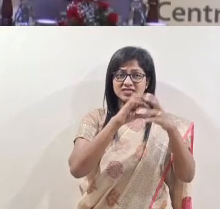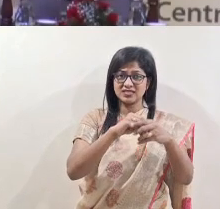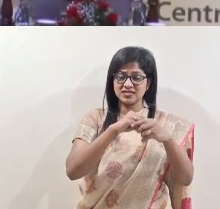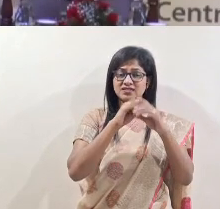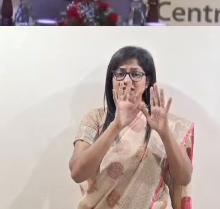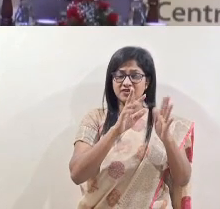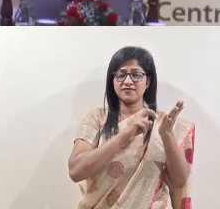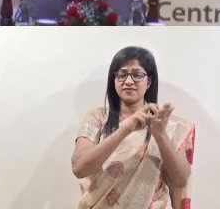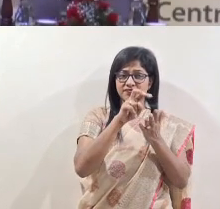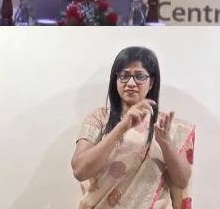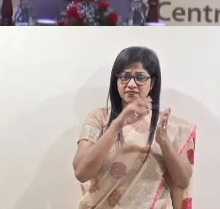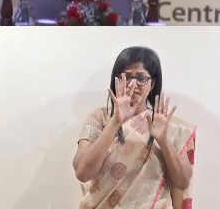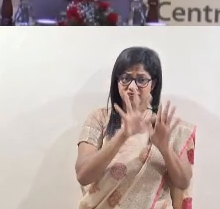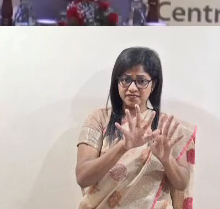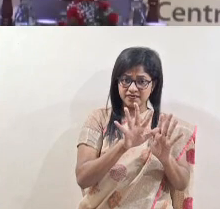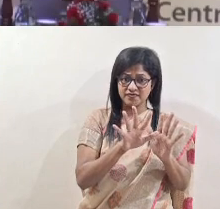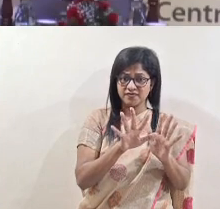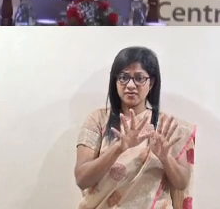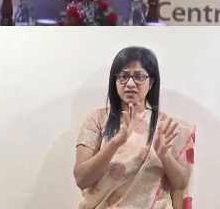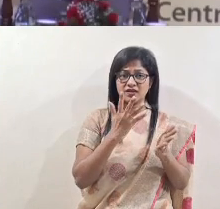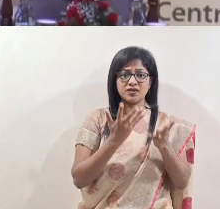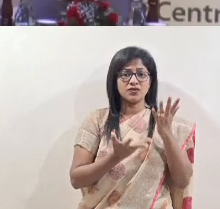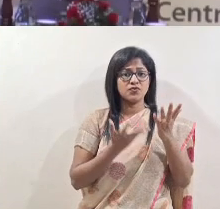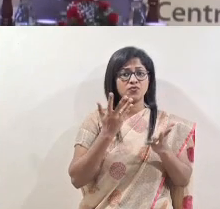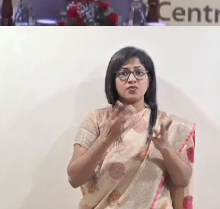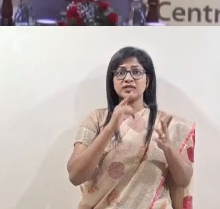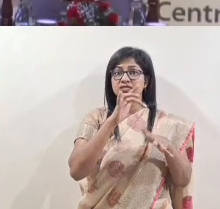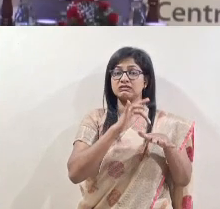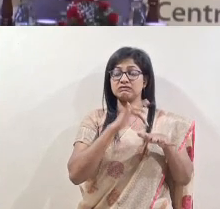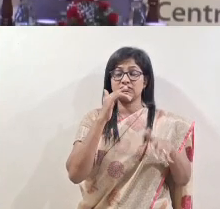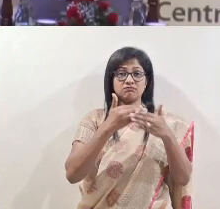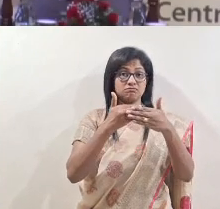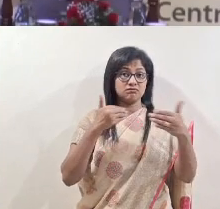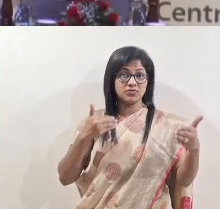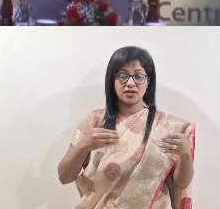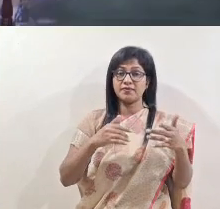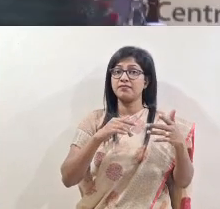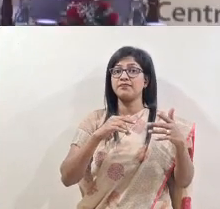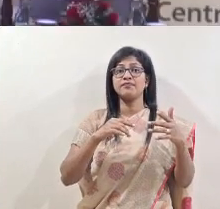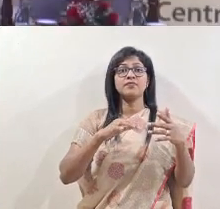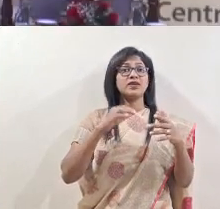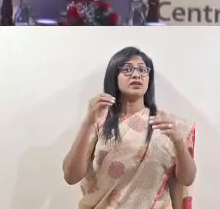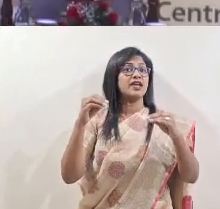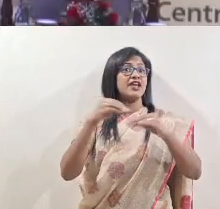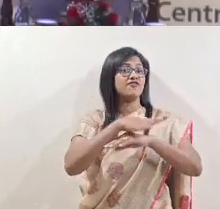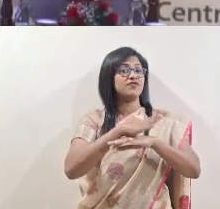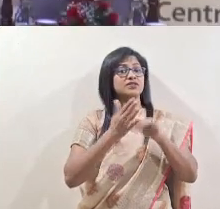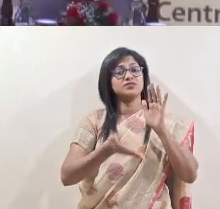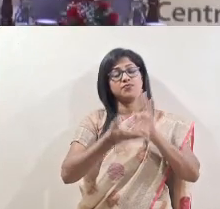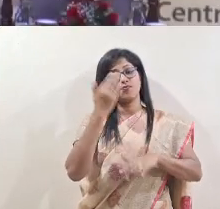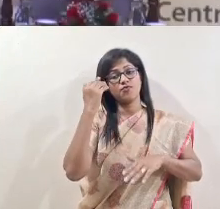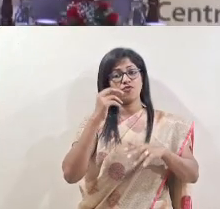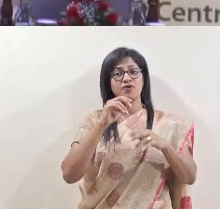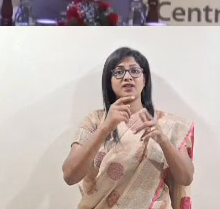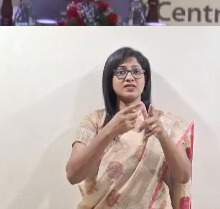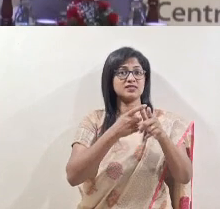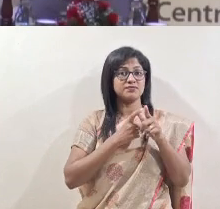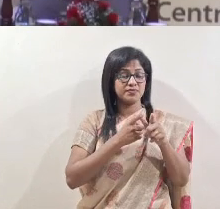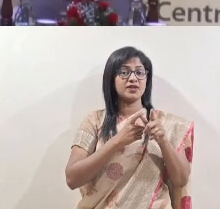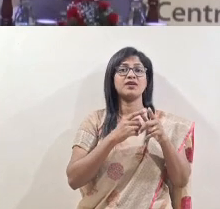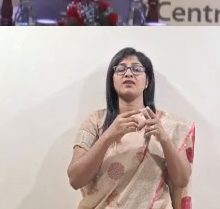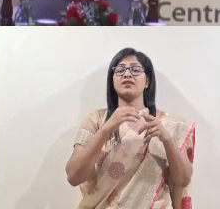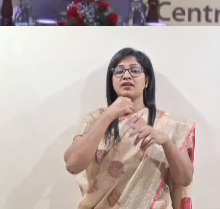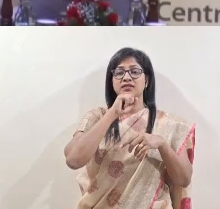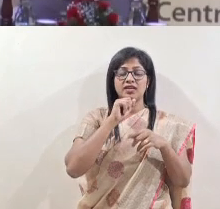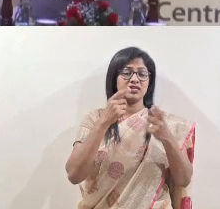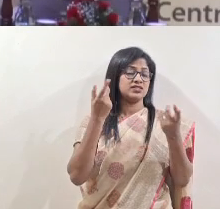because the critical gap will drastically get influenced by the crossing speeds and by the age, the reaction time and